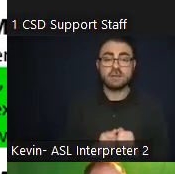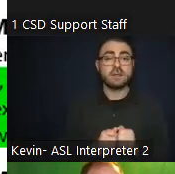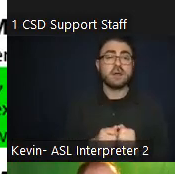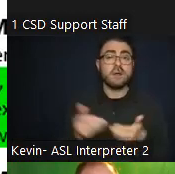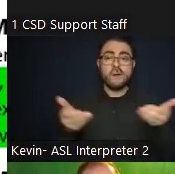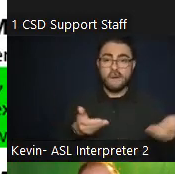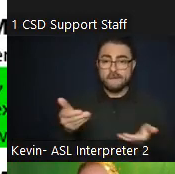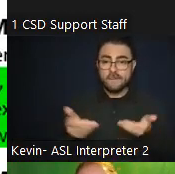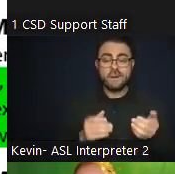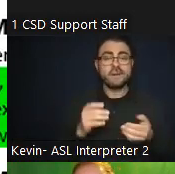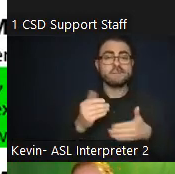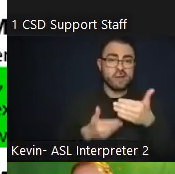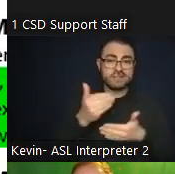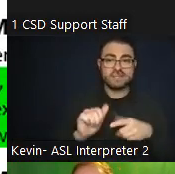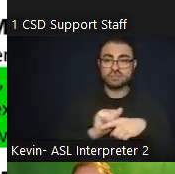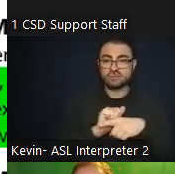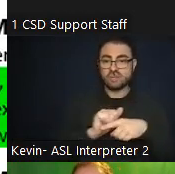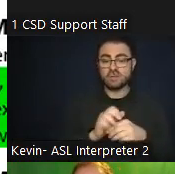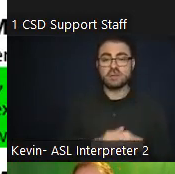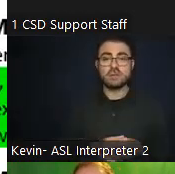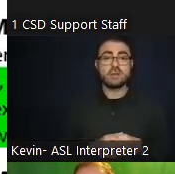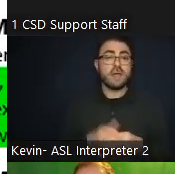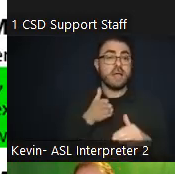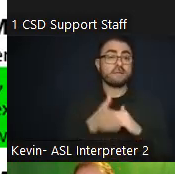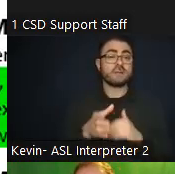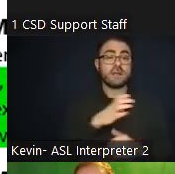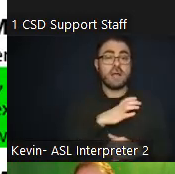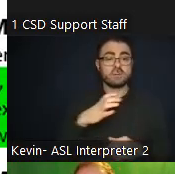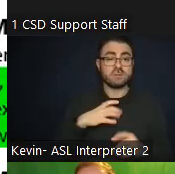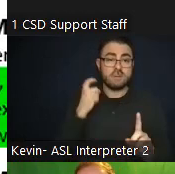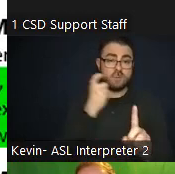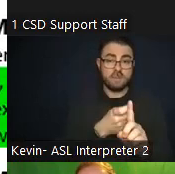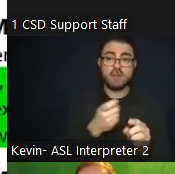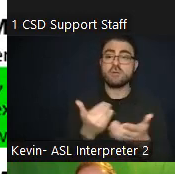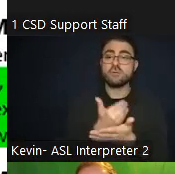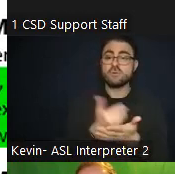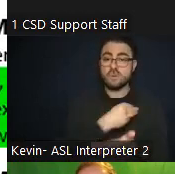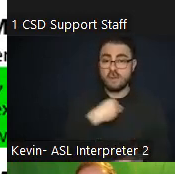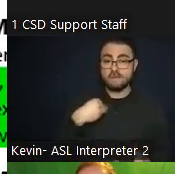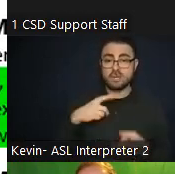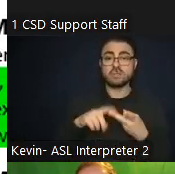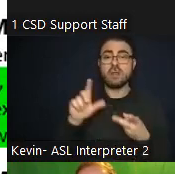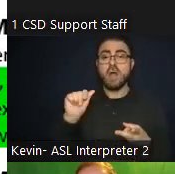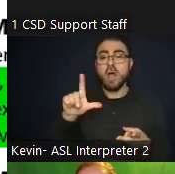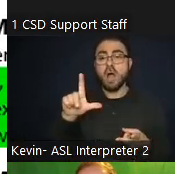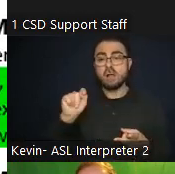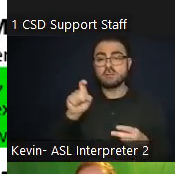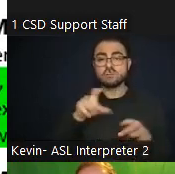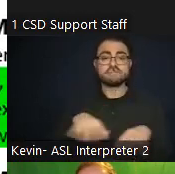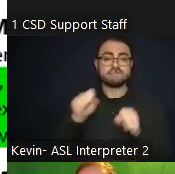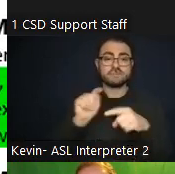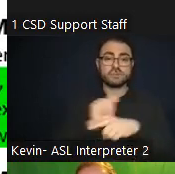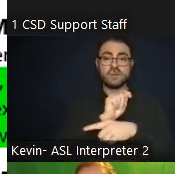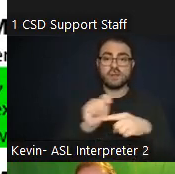training. After council appointment, new members and alternates shall go through both training organized by